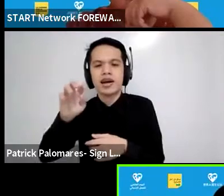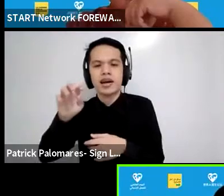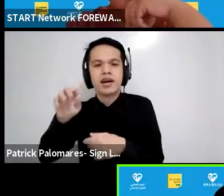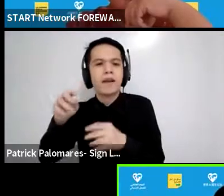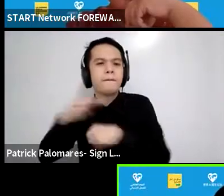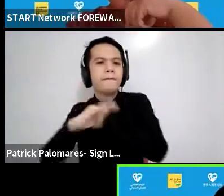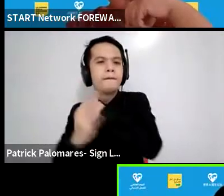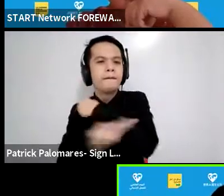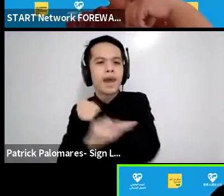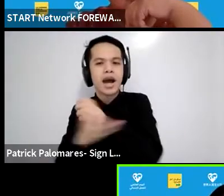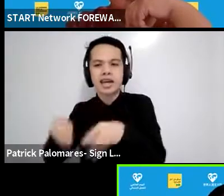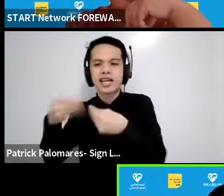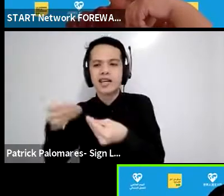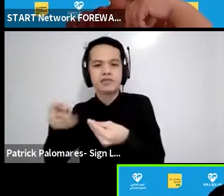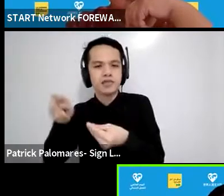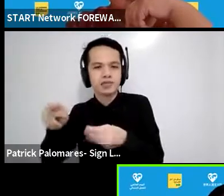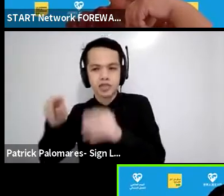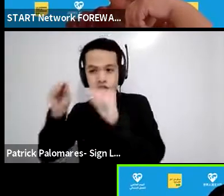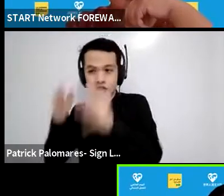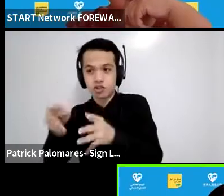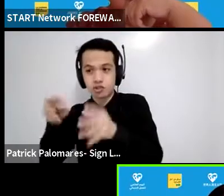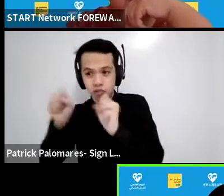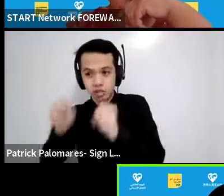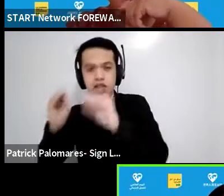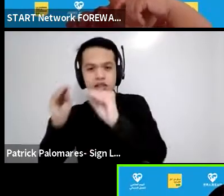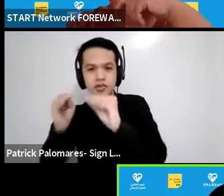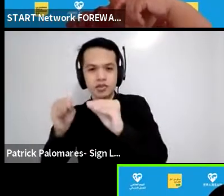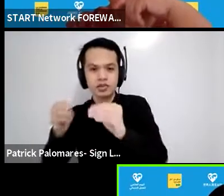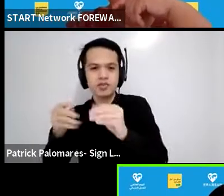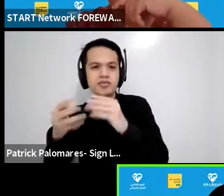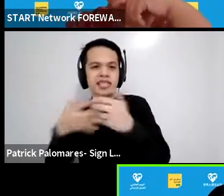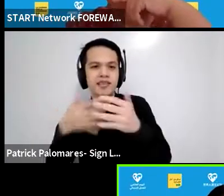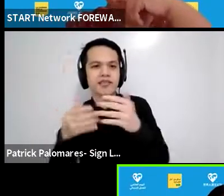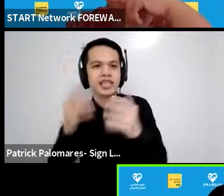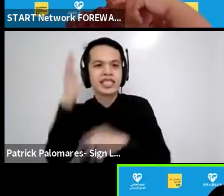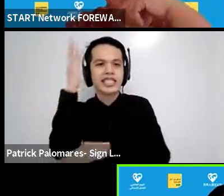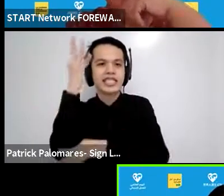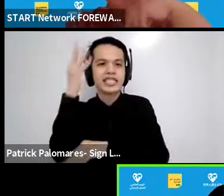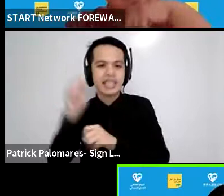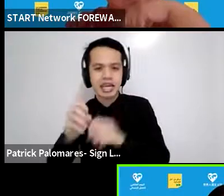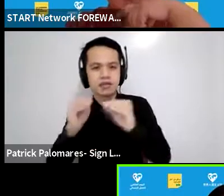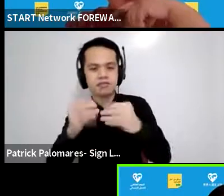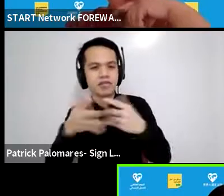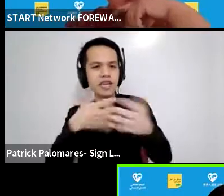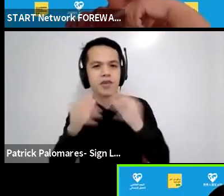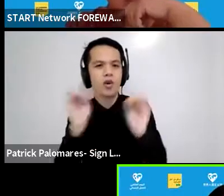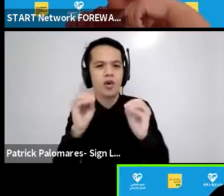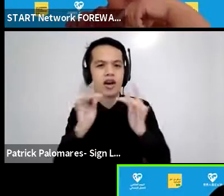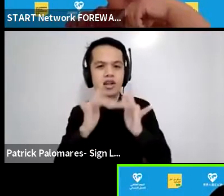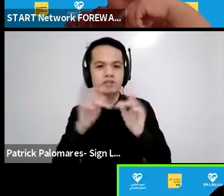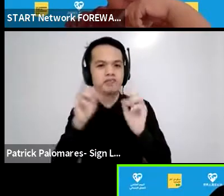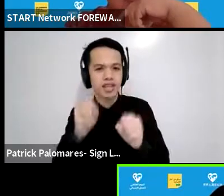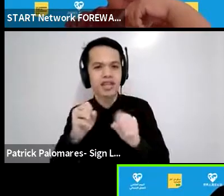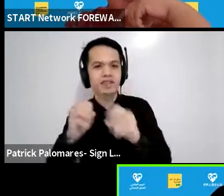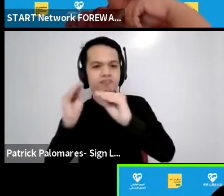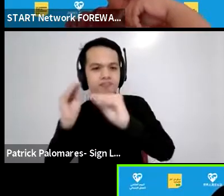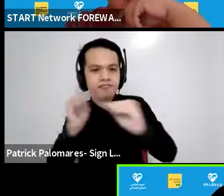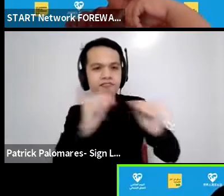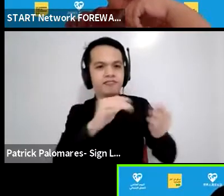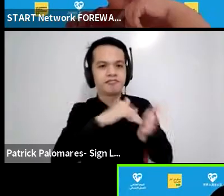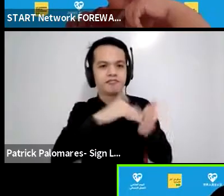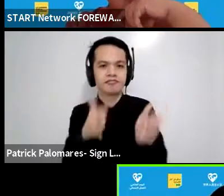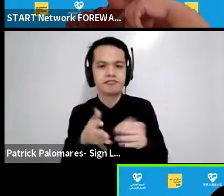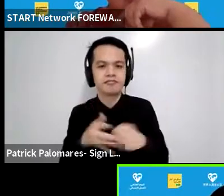enables teachers to teach under their classes under a mango tree without internet or power. It's got solar power. So